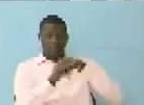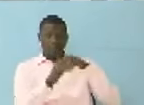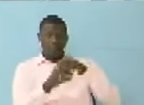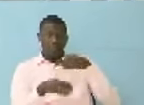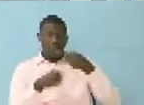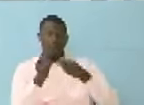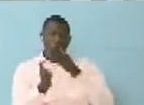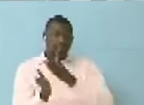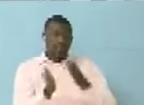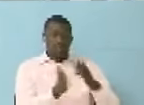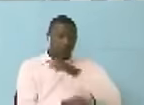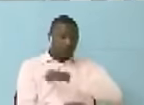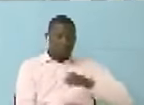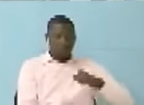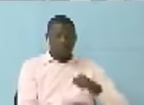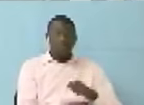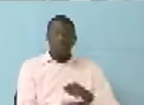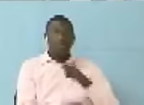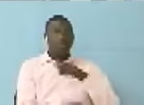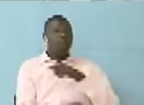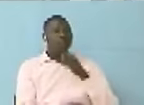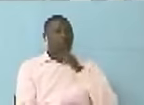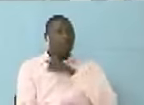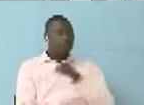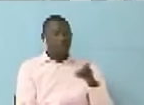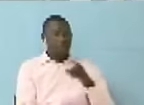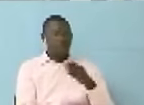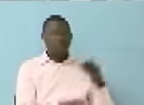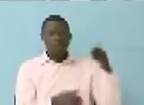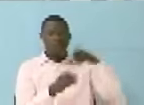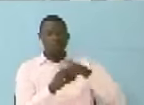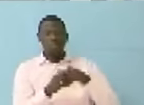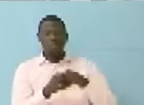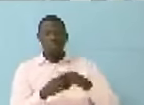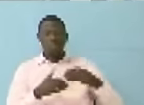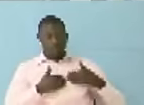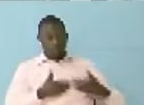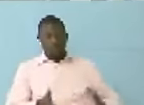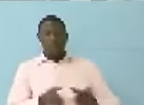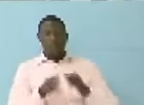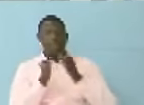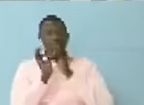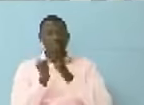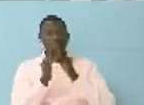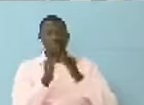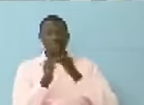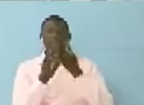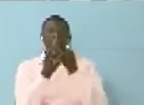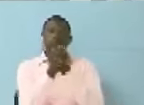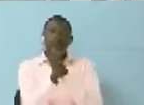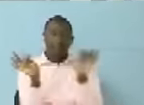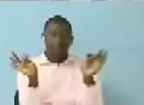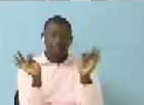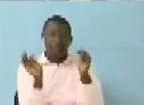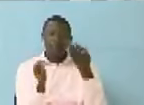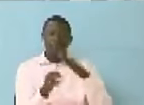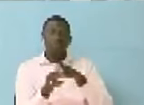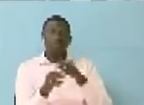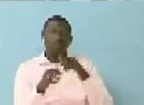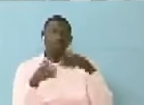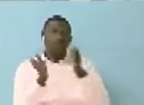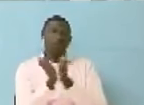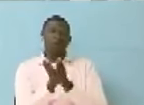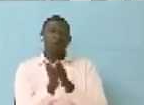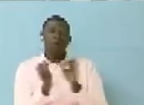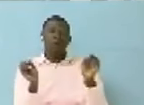they confess freely before the panel. If I'm only sold to if I a panel on without any